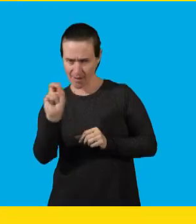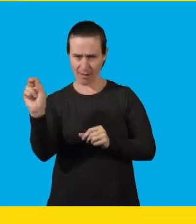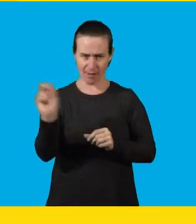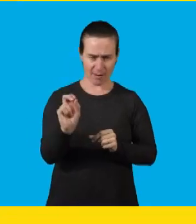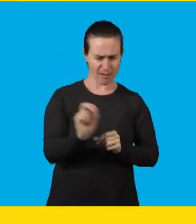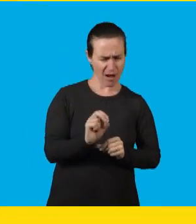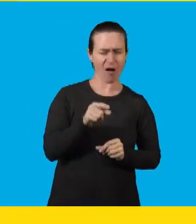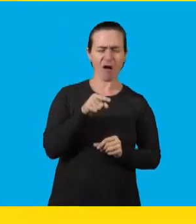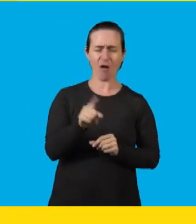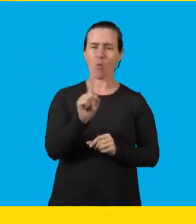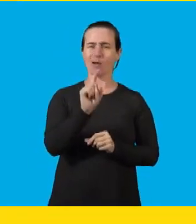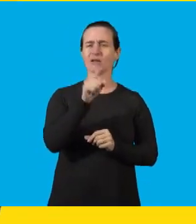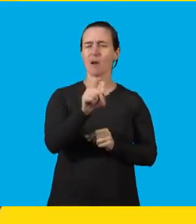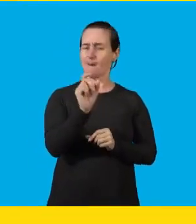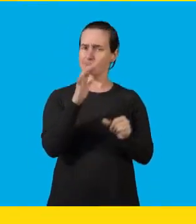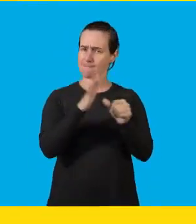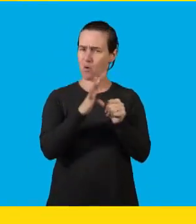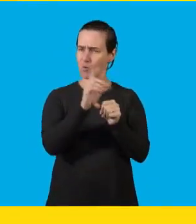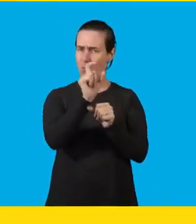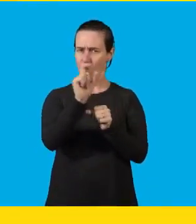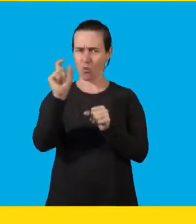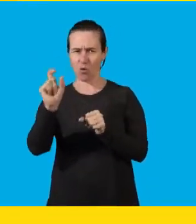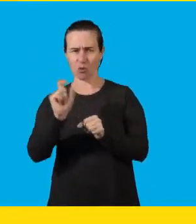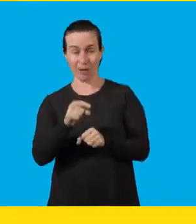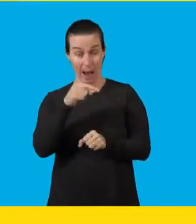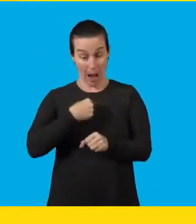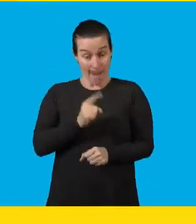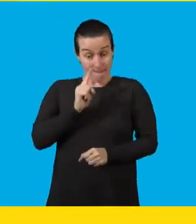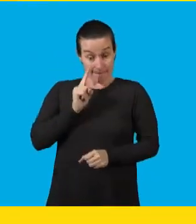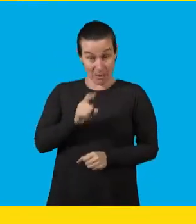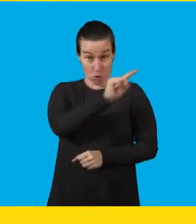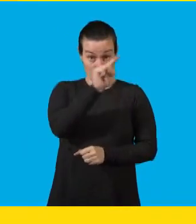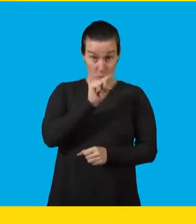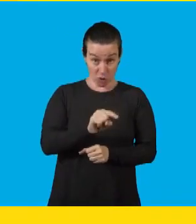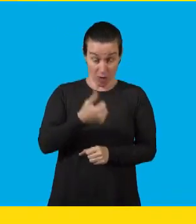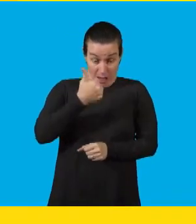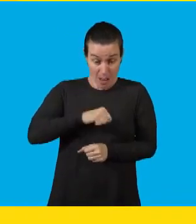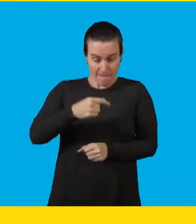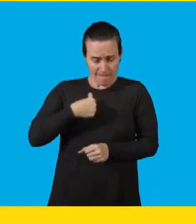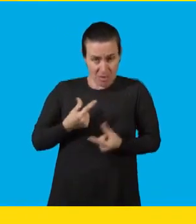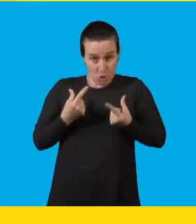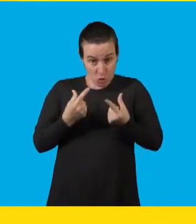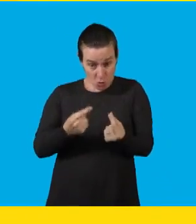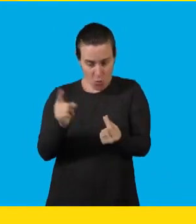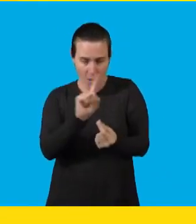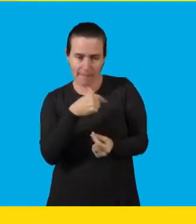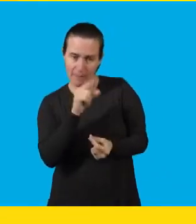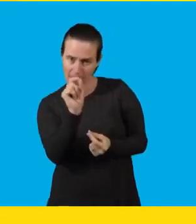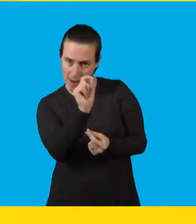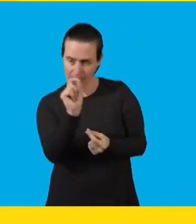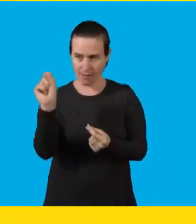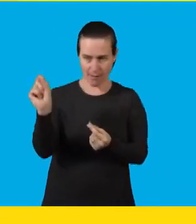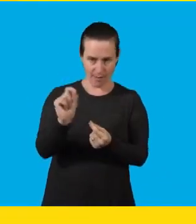to identify the command words in the question. What are you being asked to do? That is